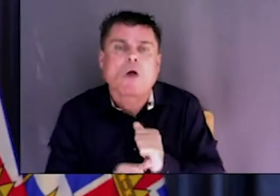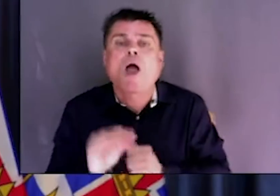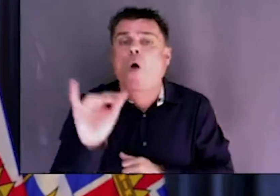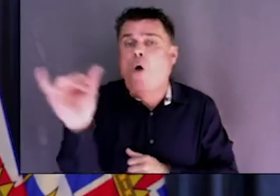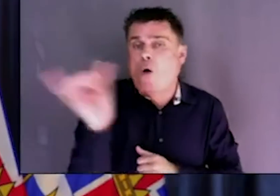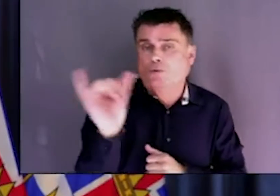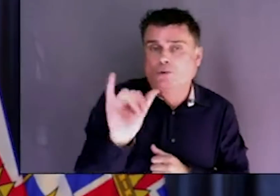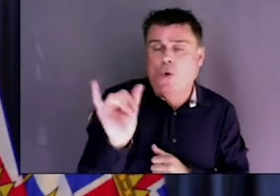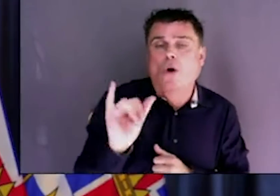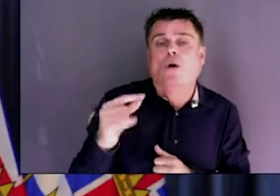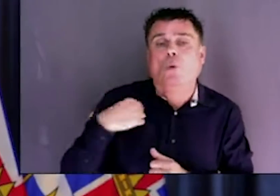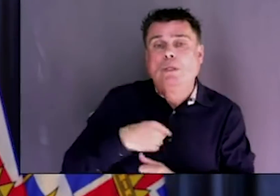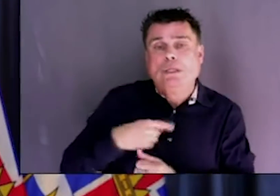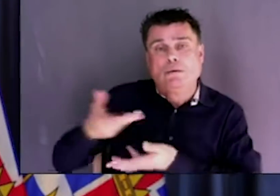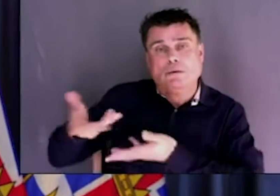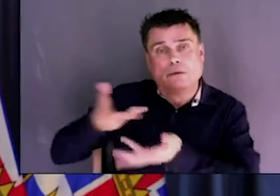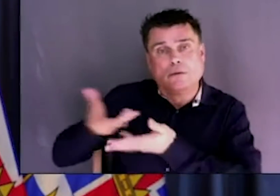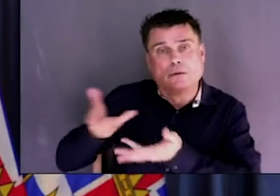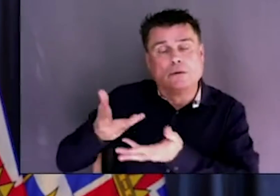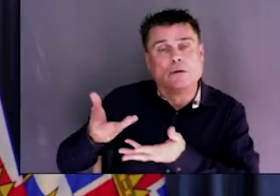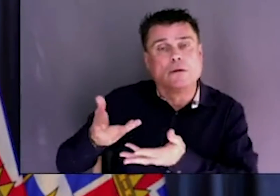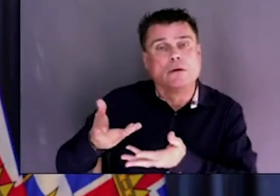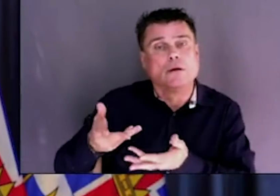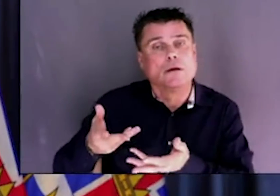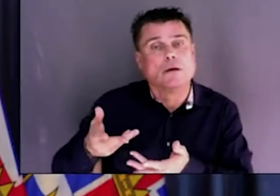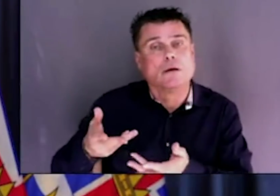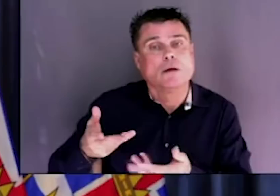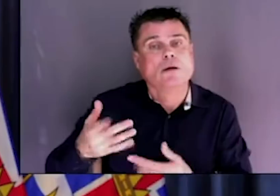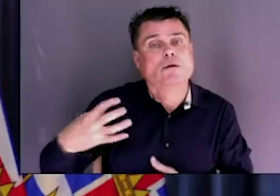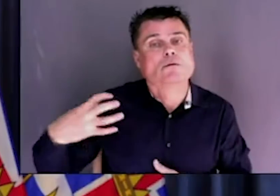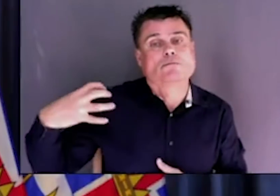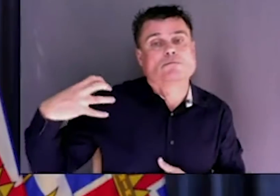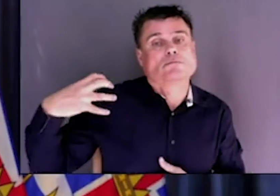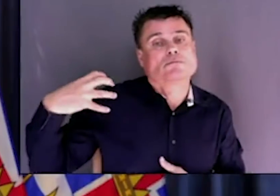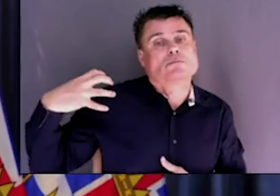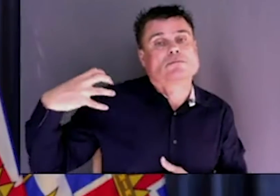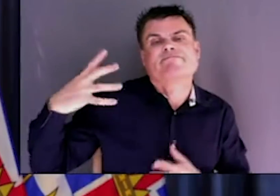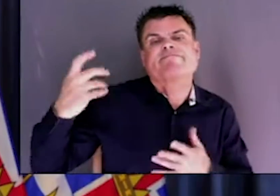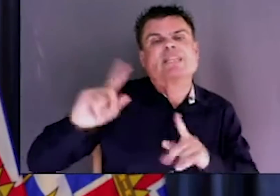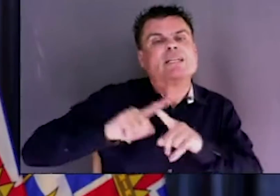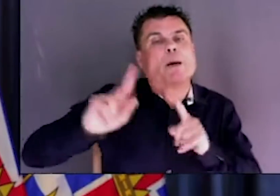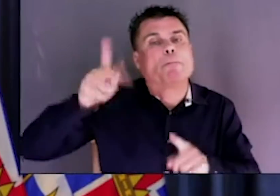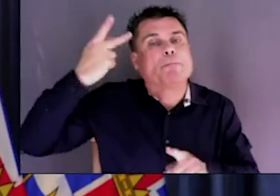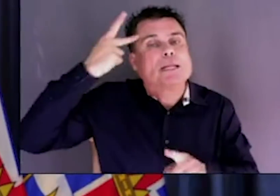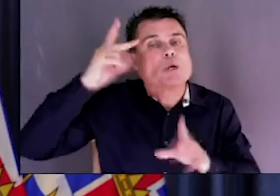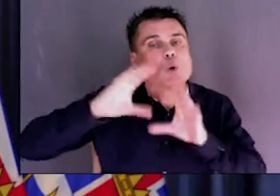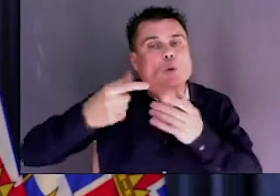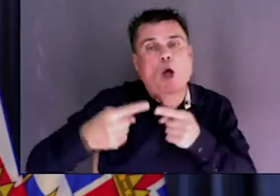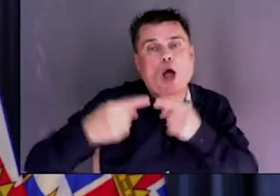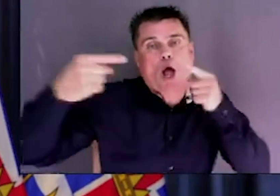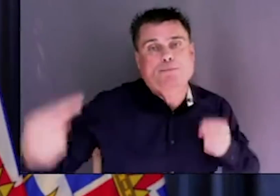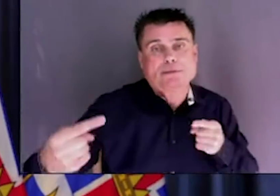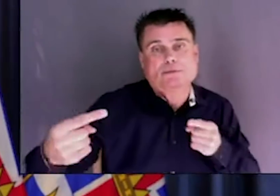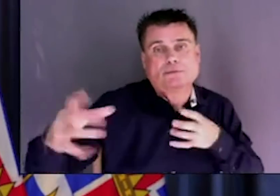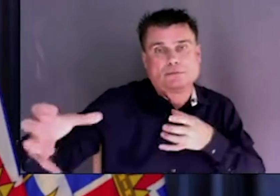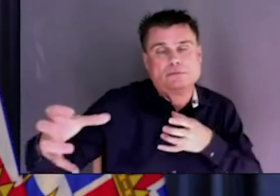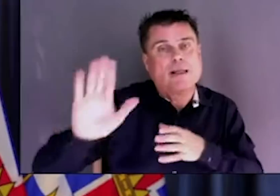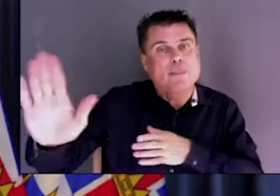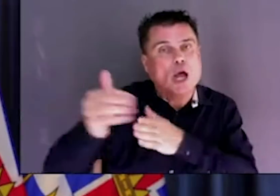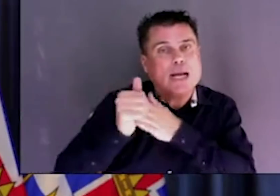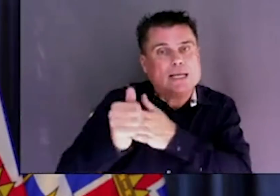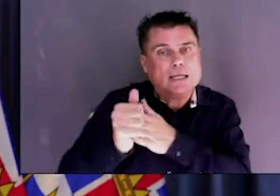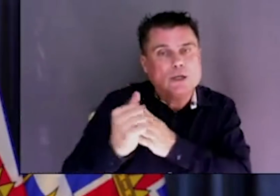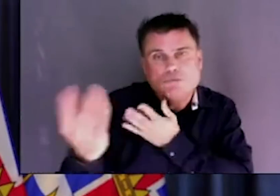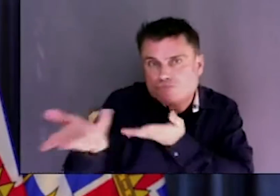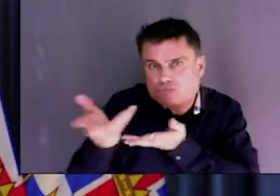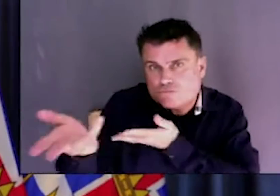Caucus to look at the agenda and how much time this will take. We don't anticipate the session going more than a week or two, and then we will begin to